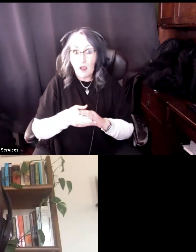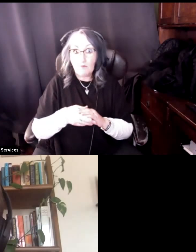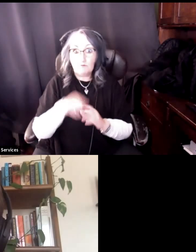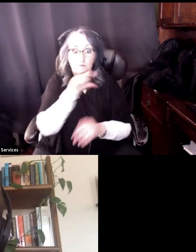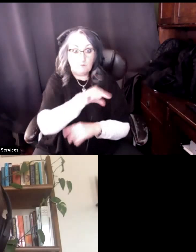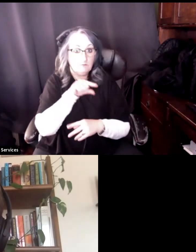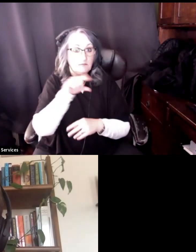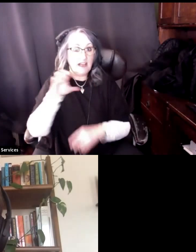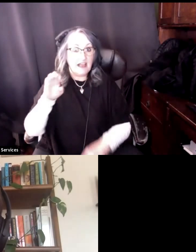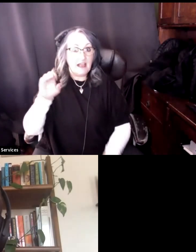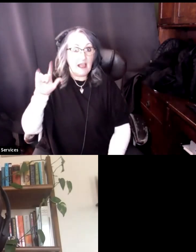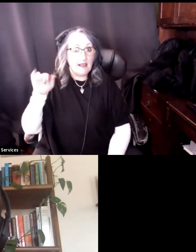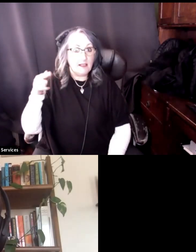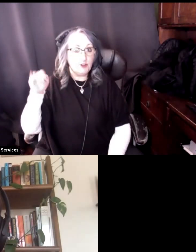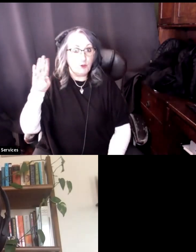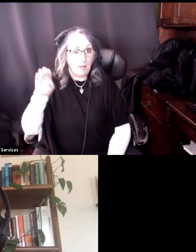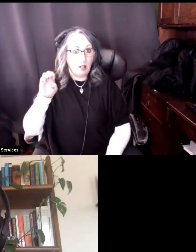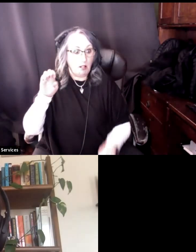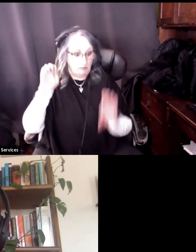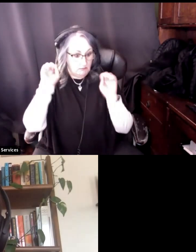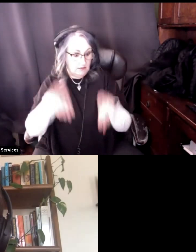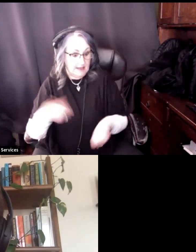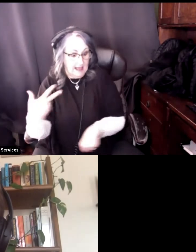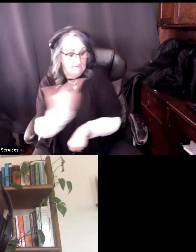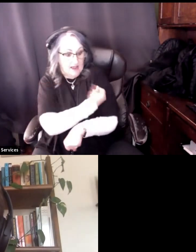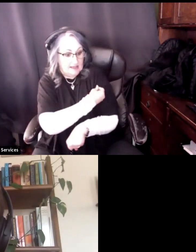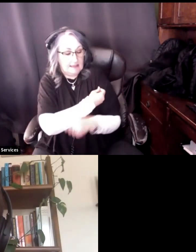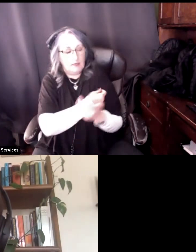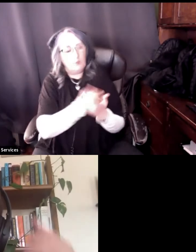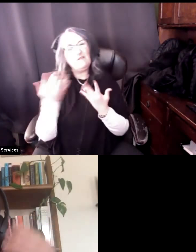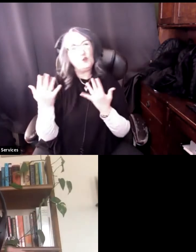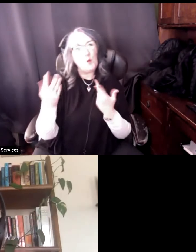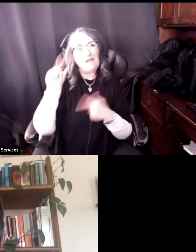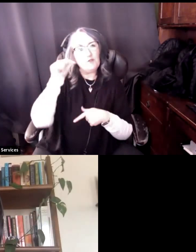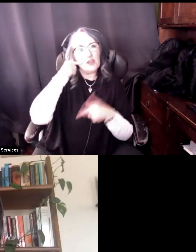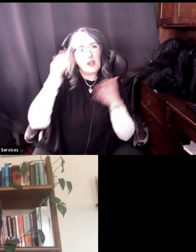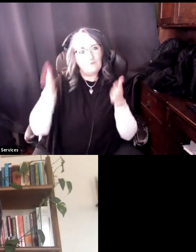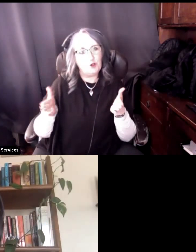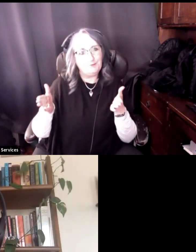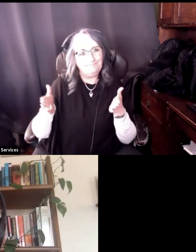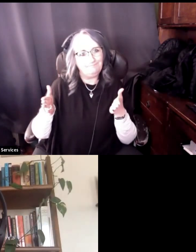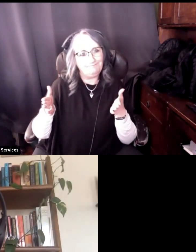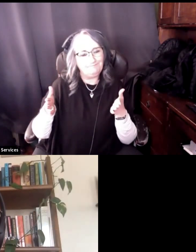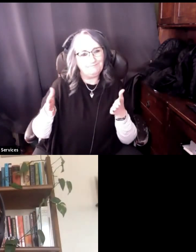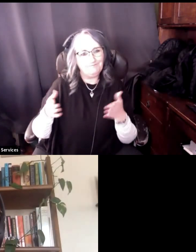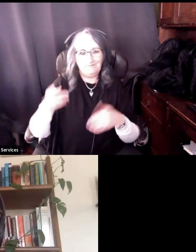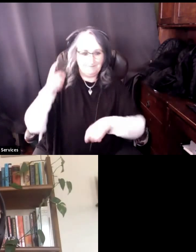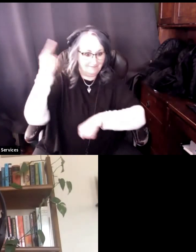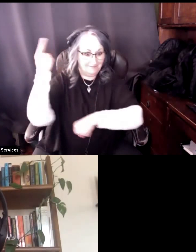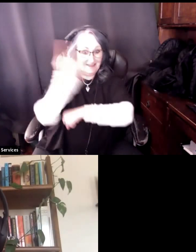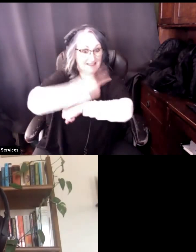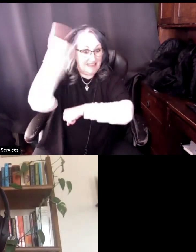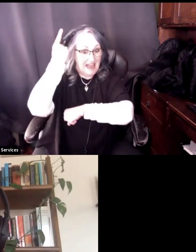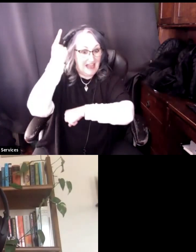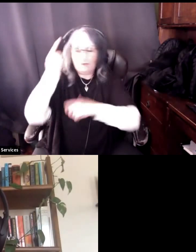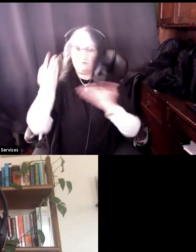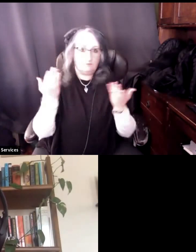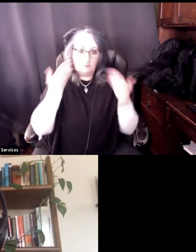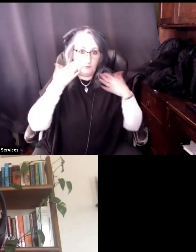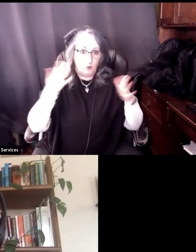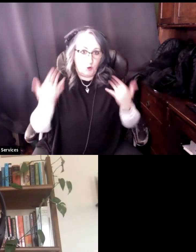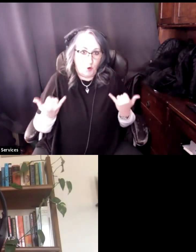We don't have a date yet. Yes. And to circle back on something Commissioner Calise said, we do encourage advocacy. We